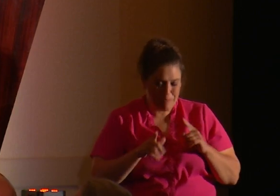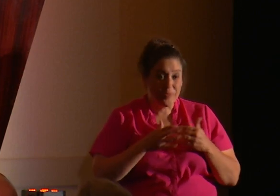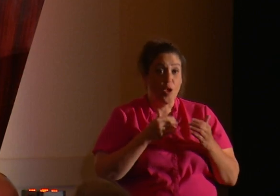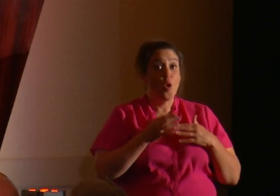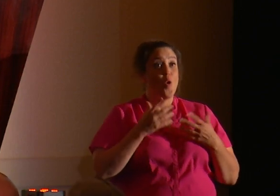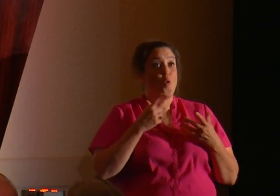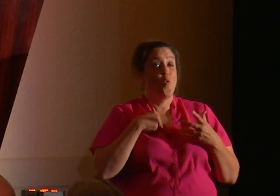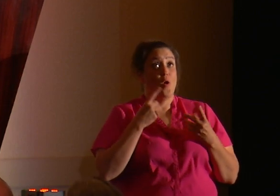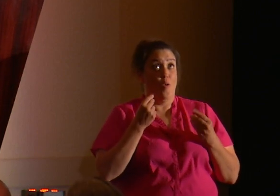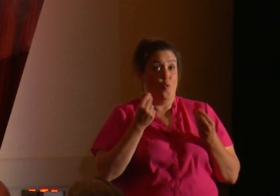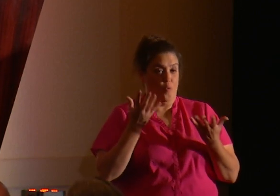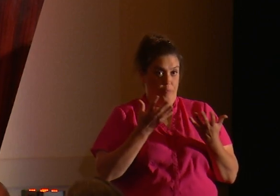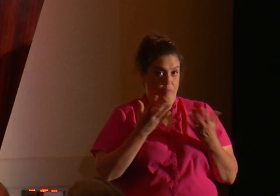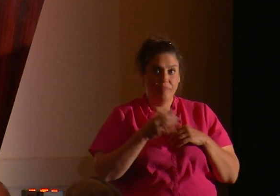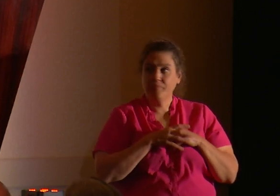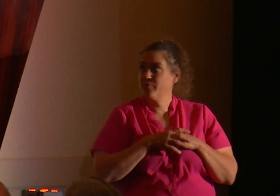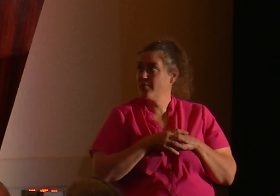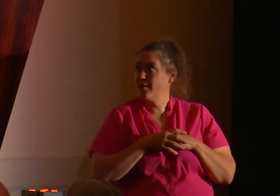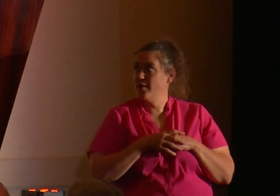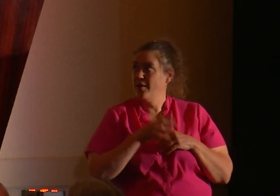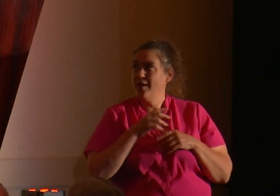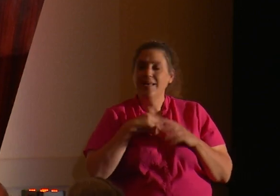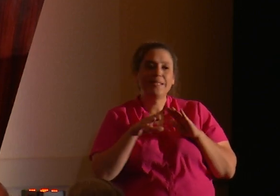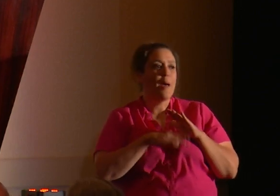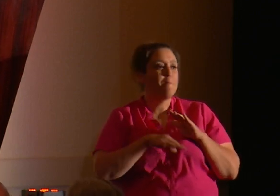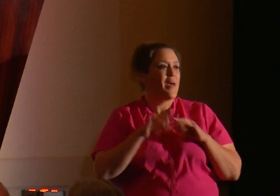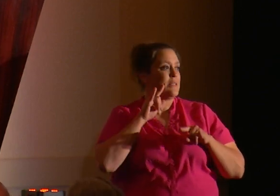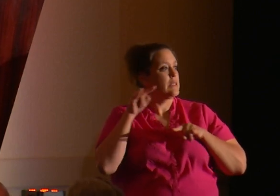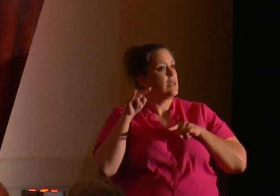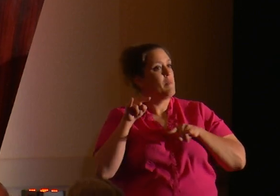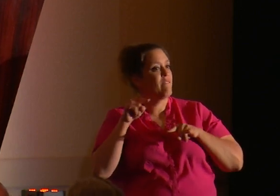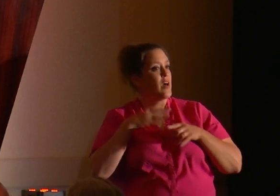is I basically make fun of my friends.